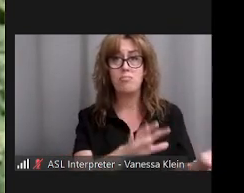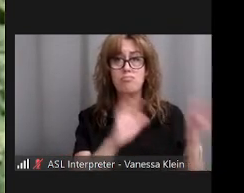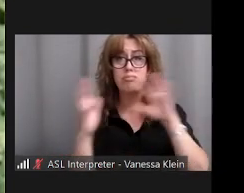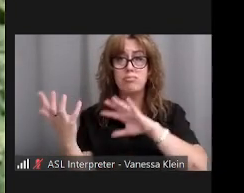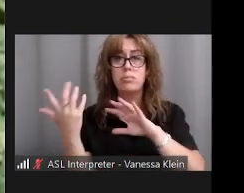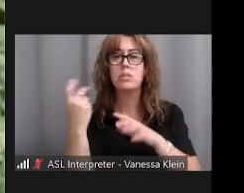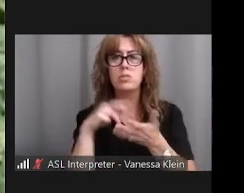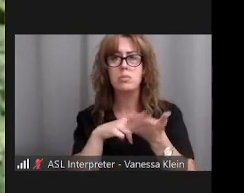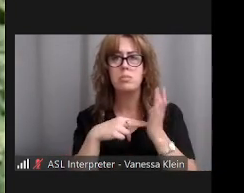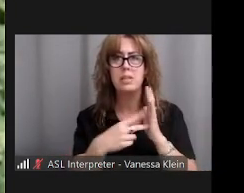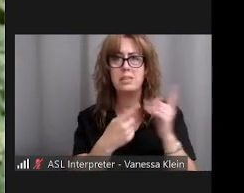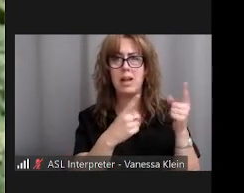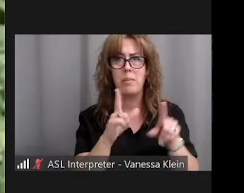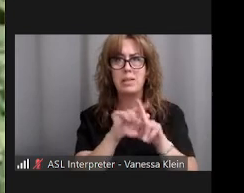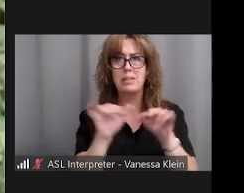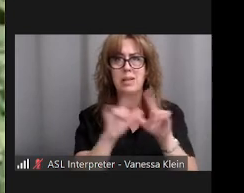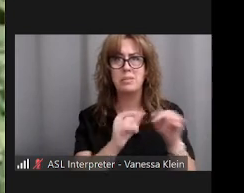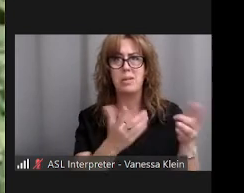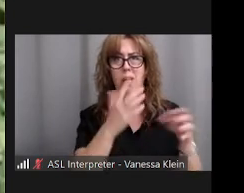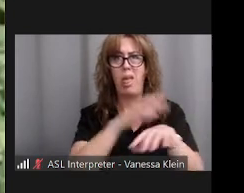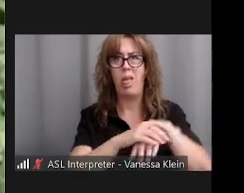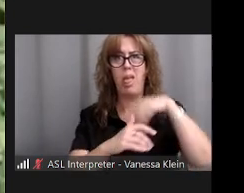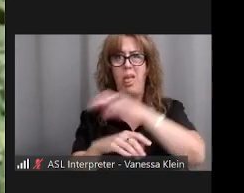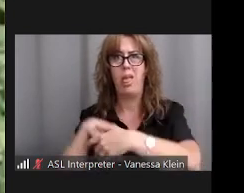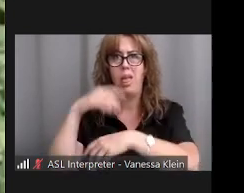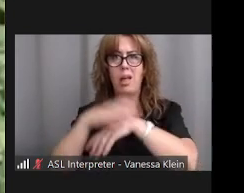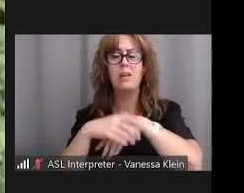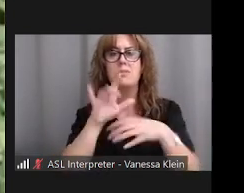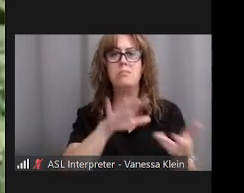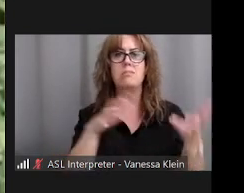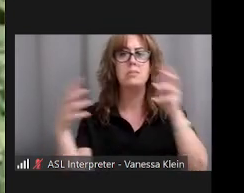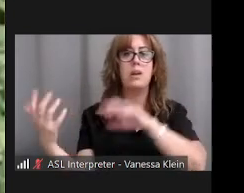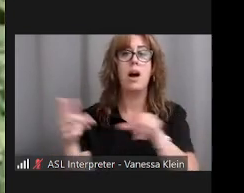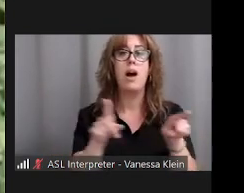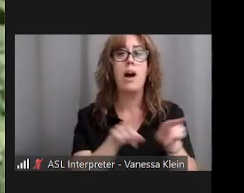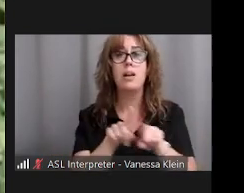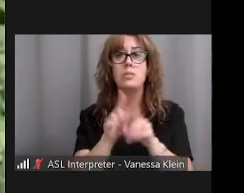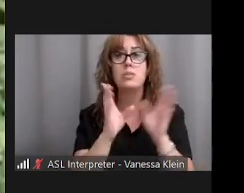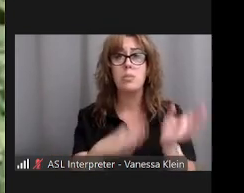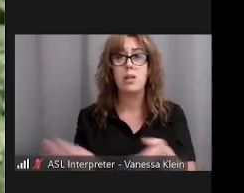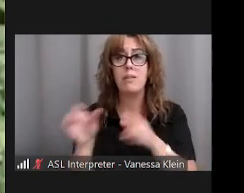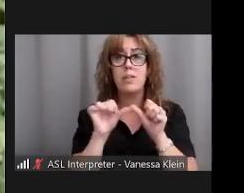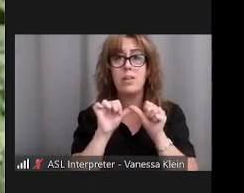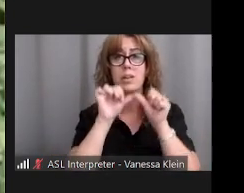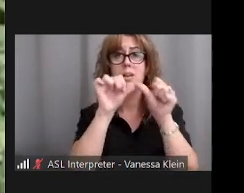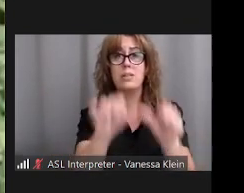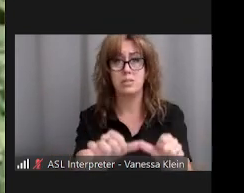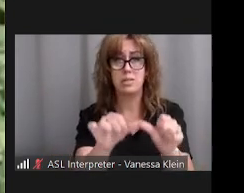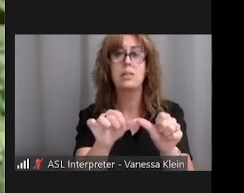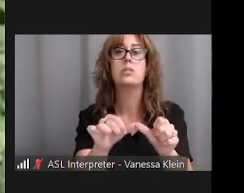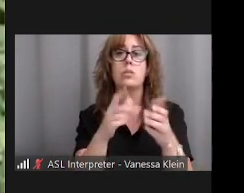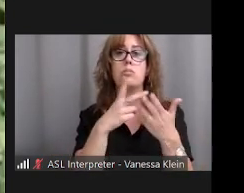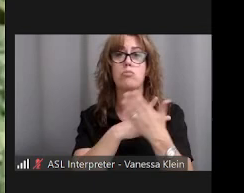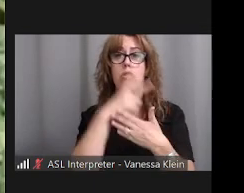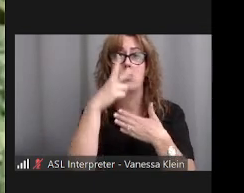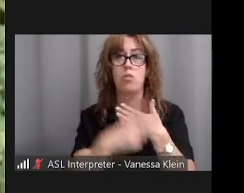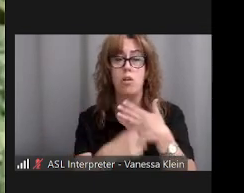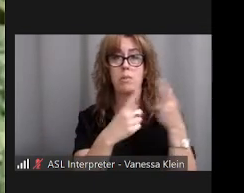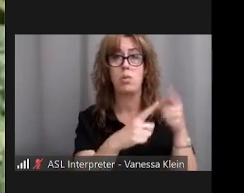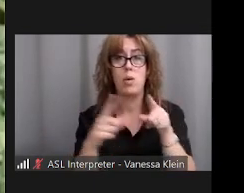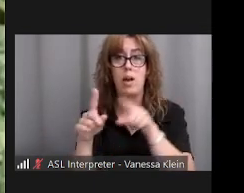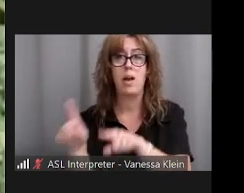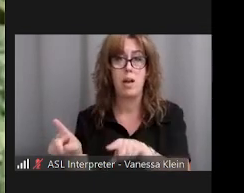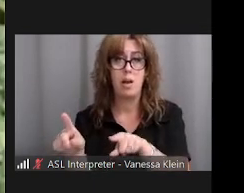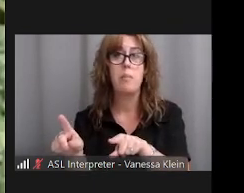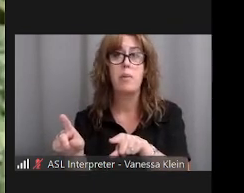planned. I'd also planned for a continued repertory sequence of programming to happen in